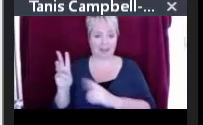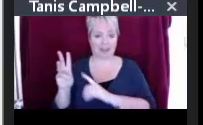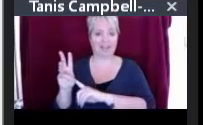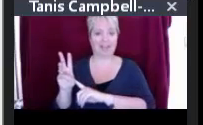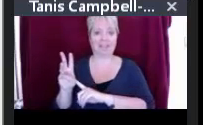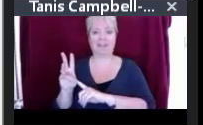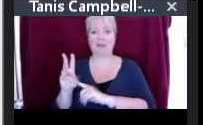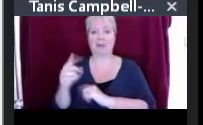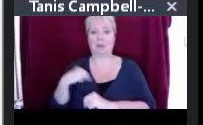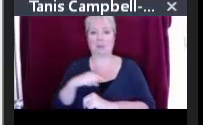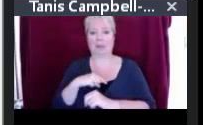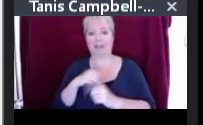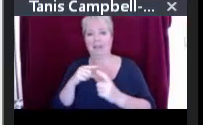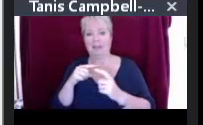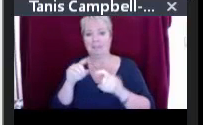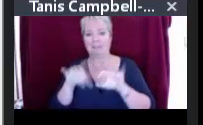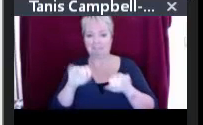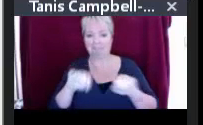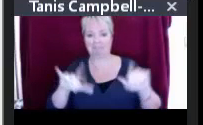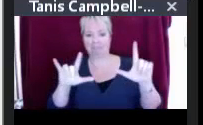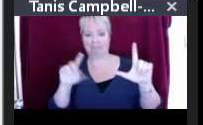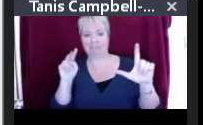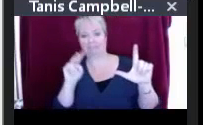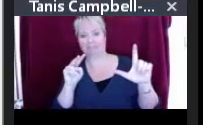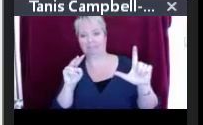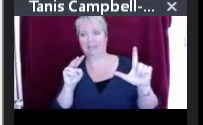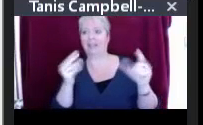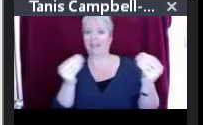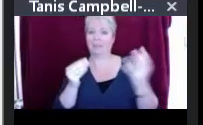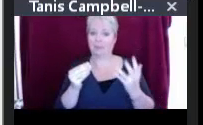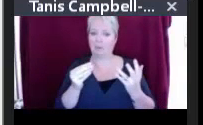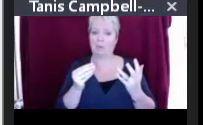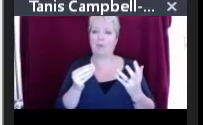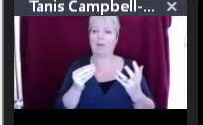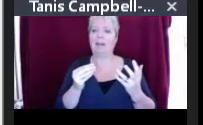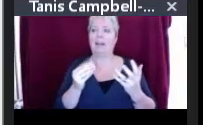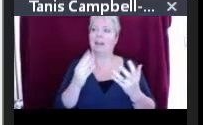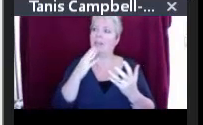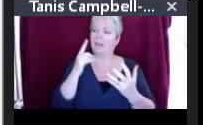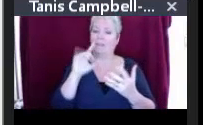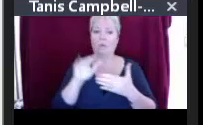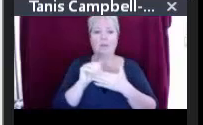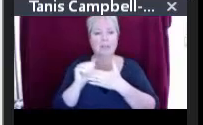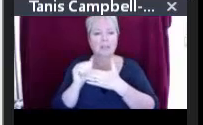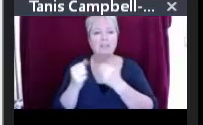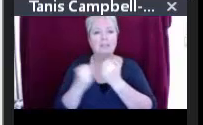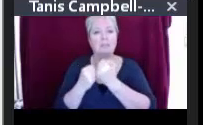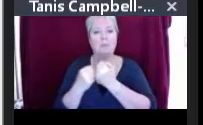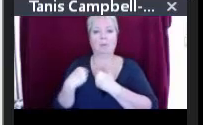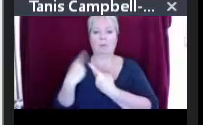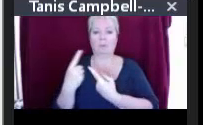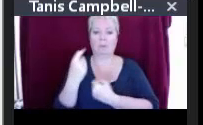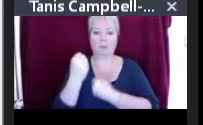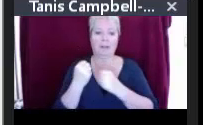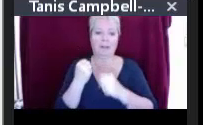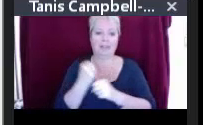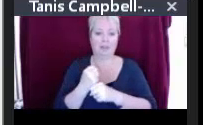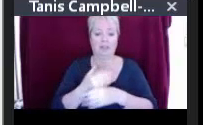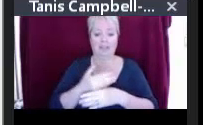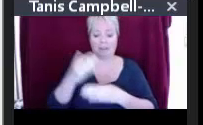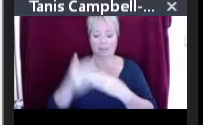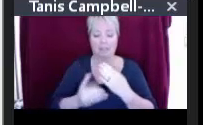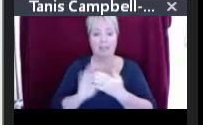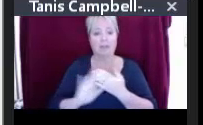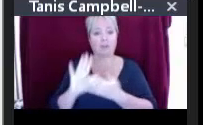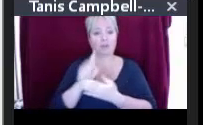feedback on it. He says, I wanted to thank you for all your guidance and support throughout the past year. Completing a college